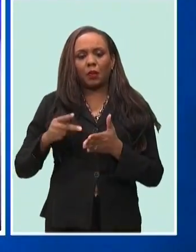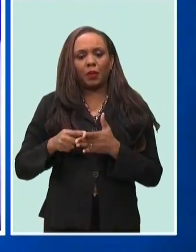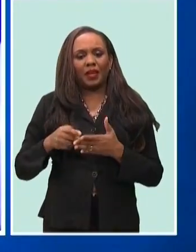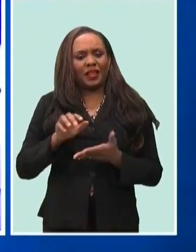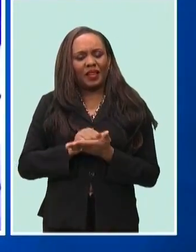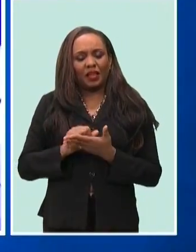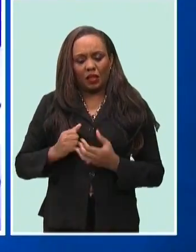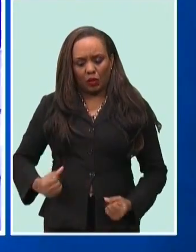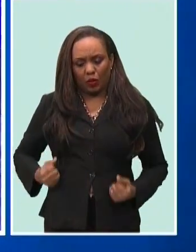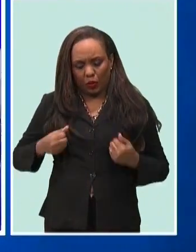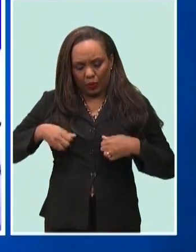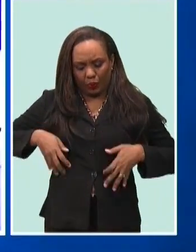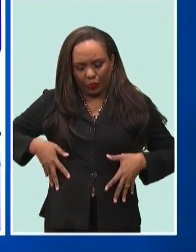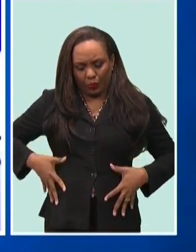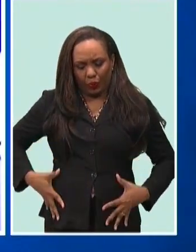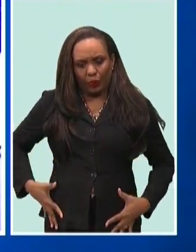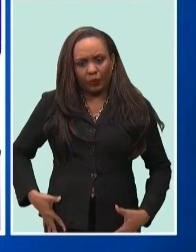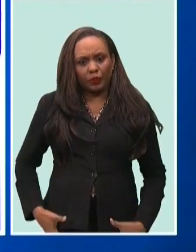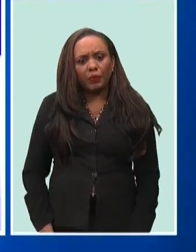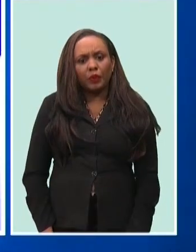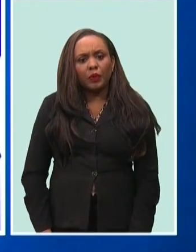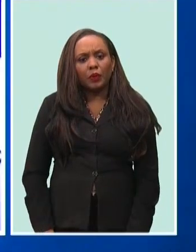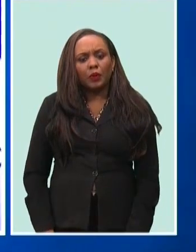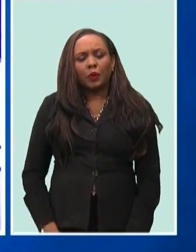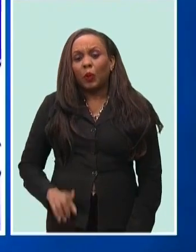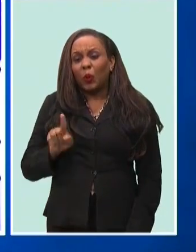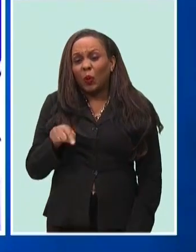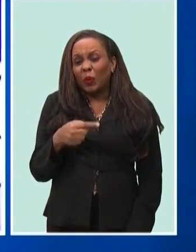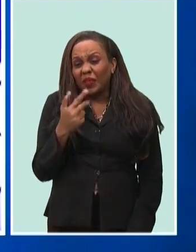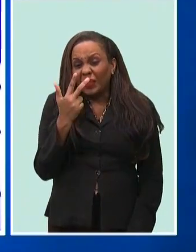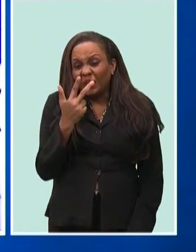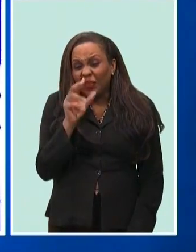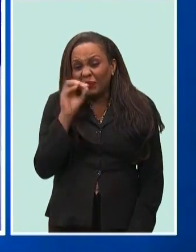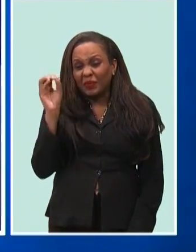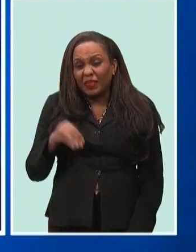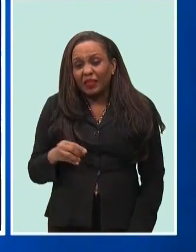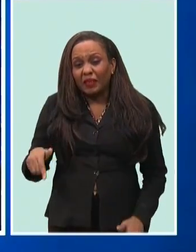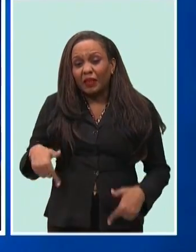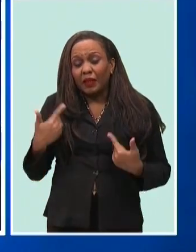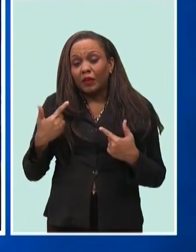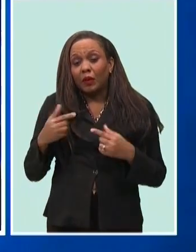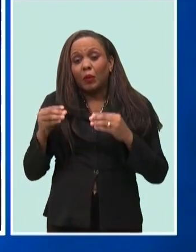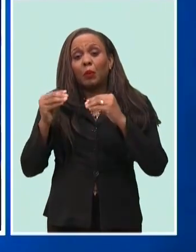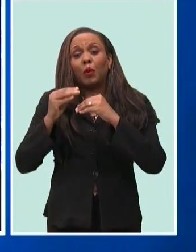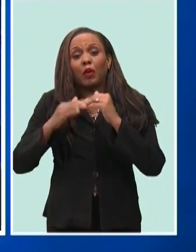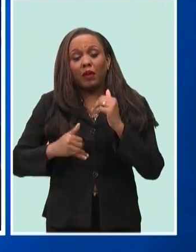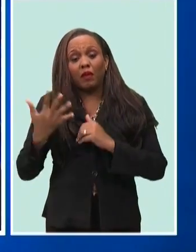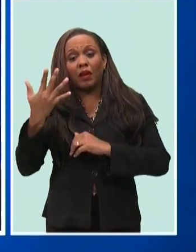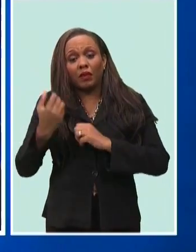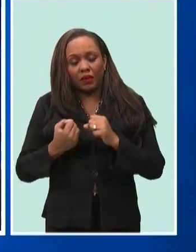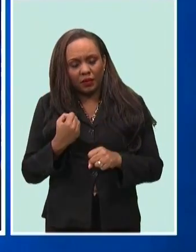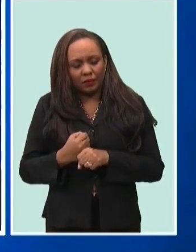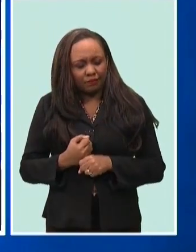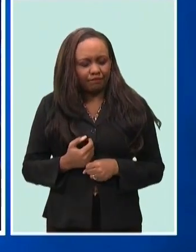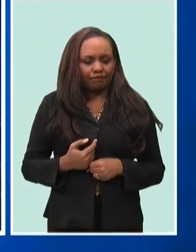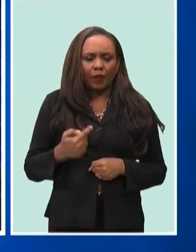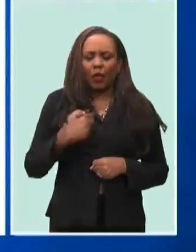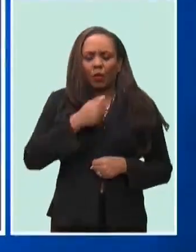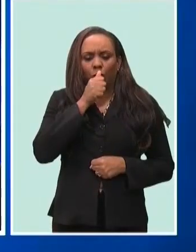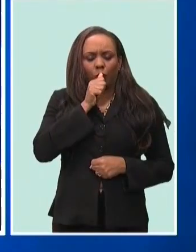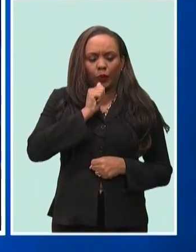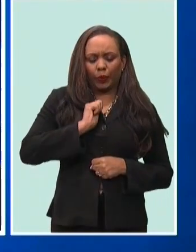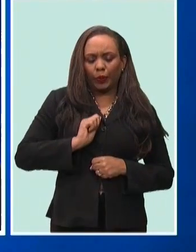body. Only 3% of people with this diagnosis live more than 5 years. I'm going to fight this, and I'm going to keep